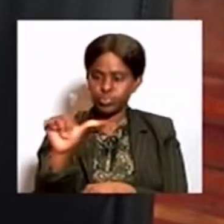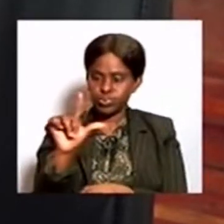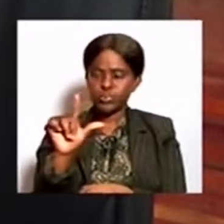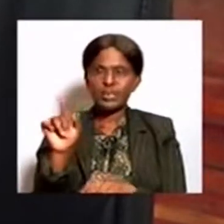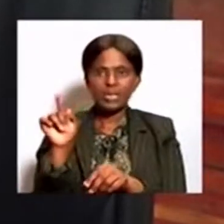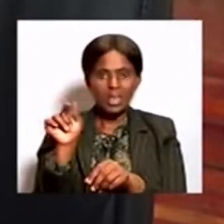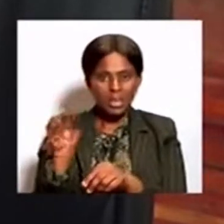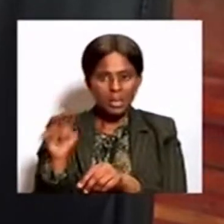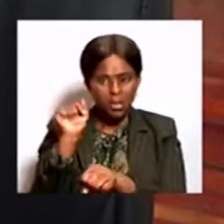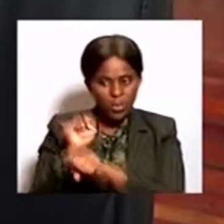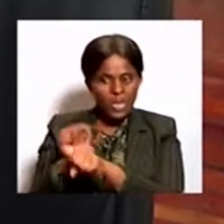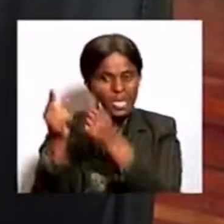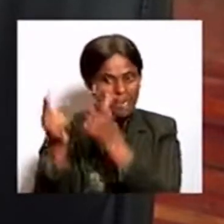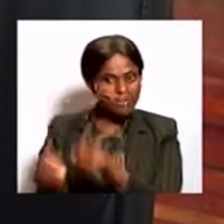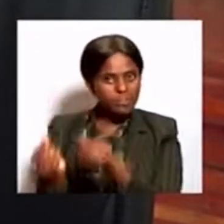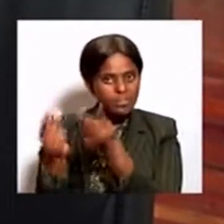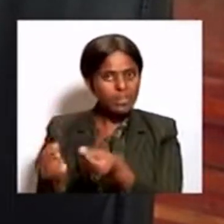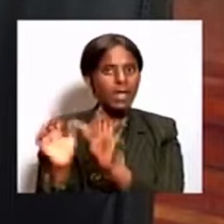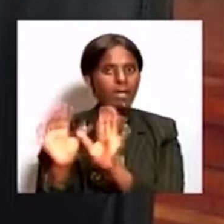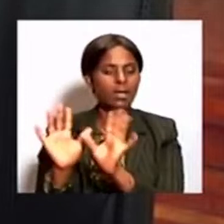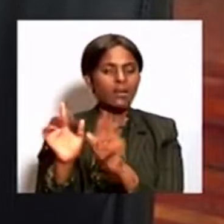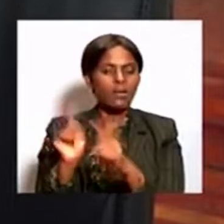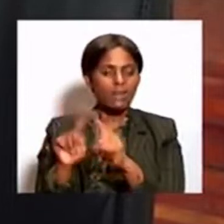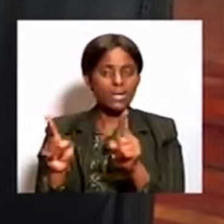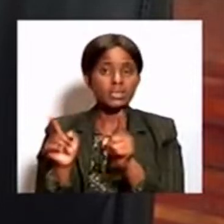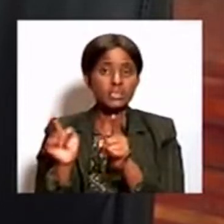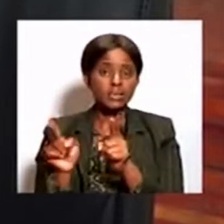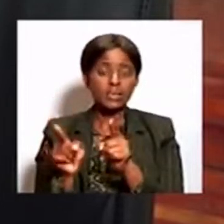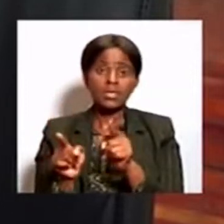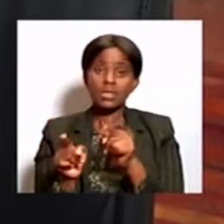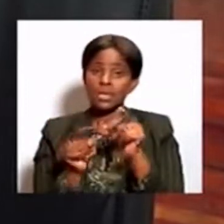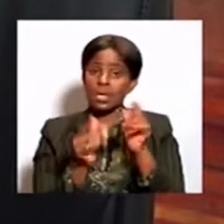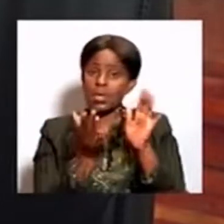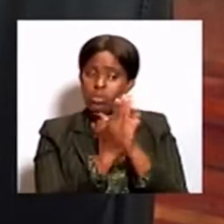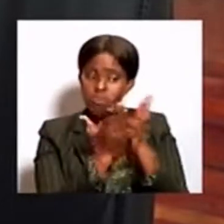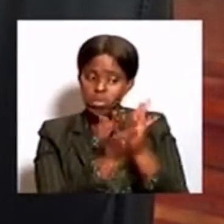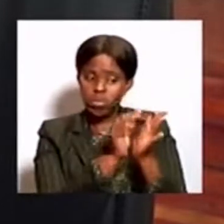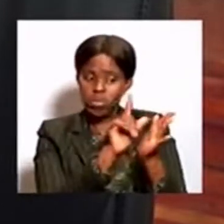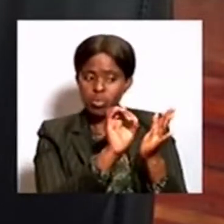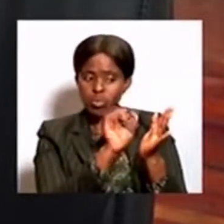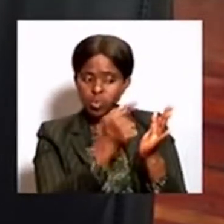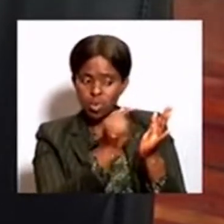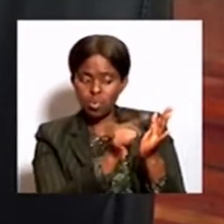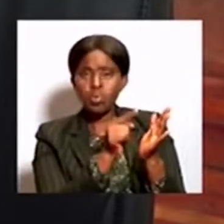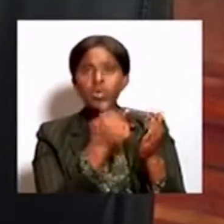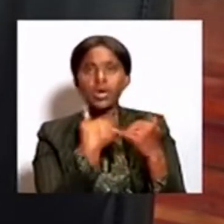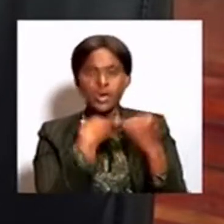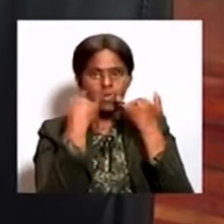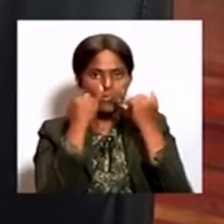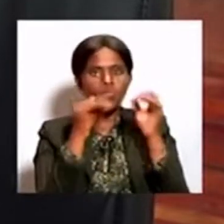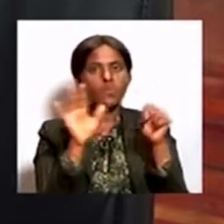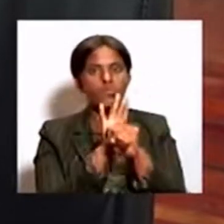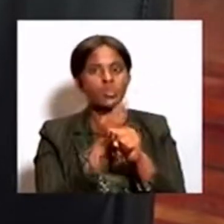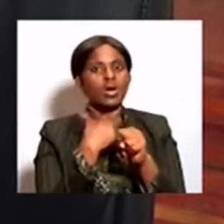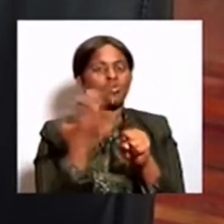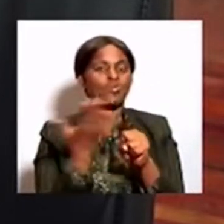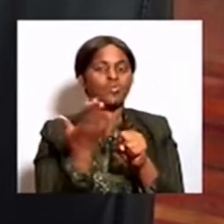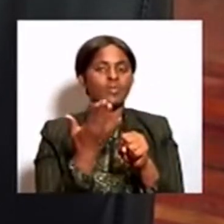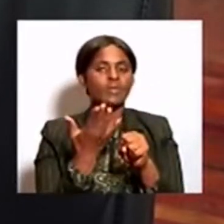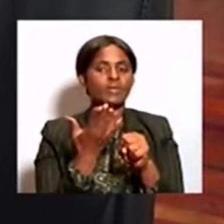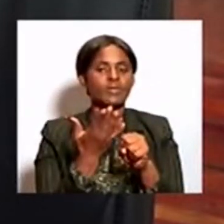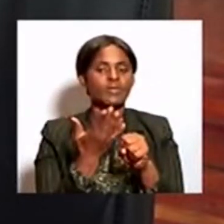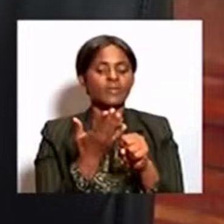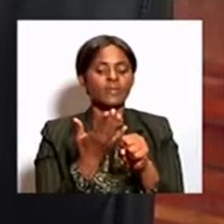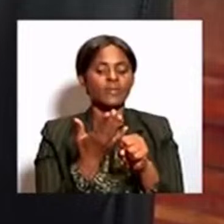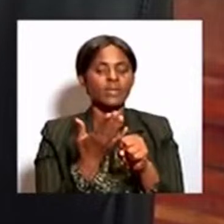running oftenly. It was, the logbook was not updated at the time of audit. So that is